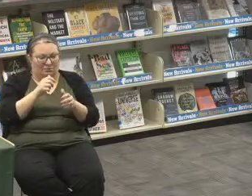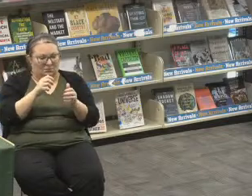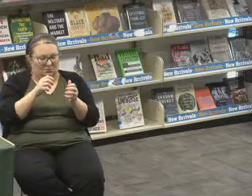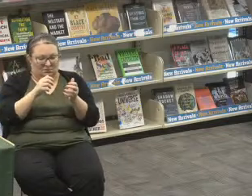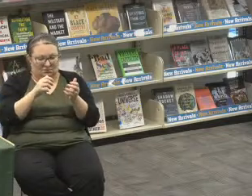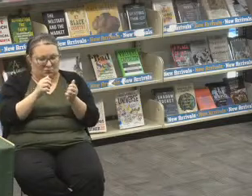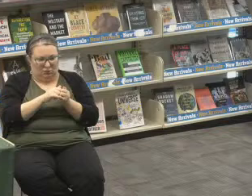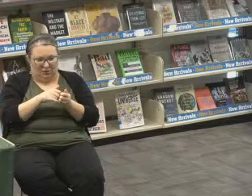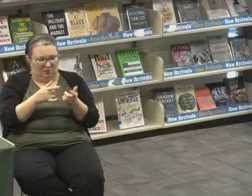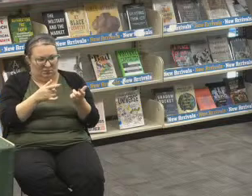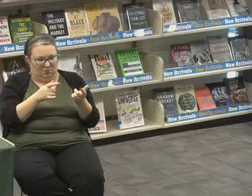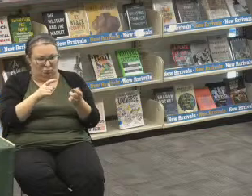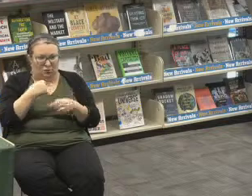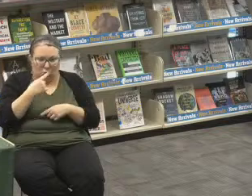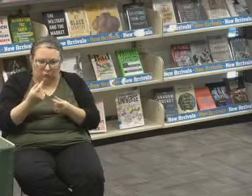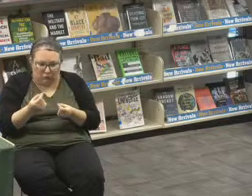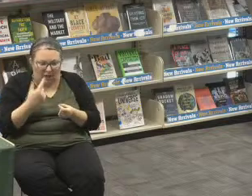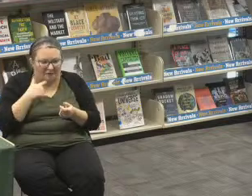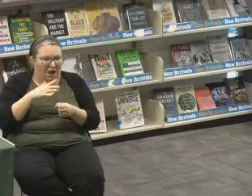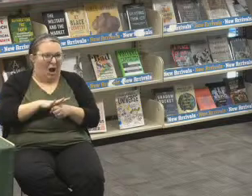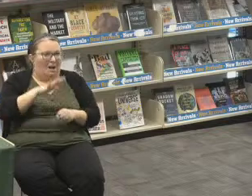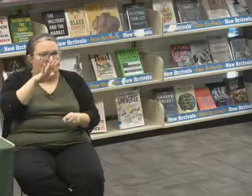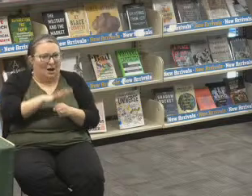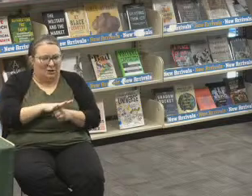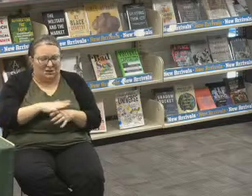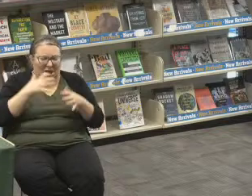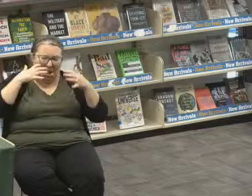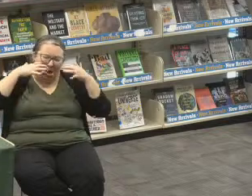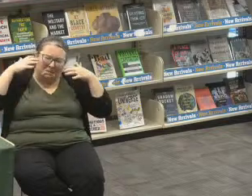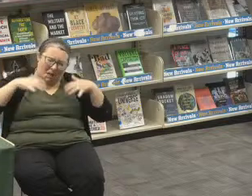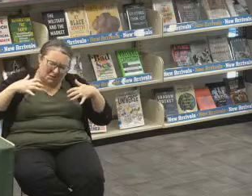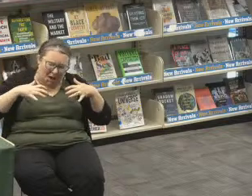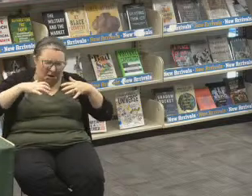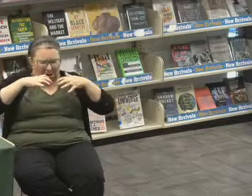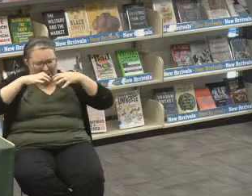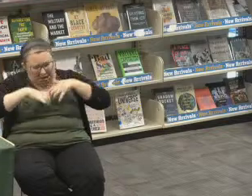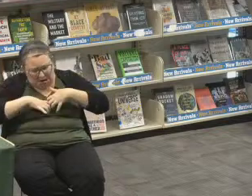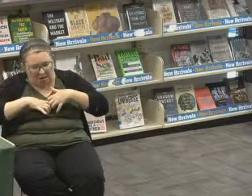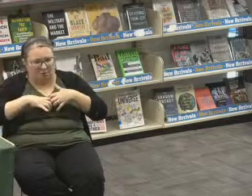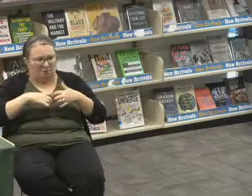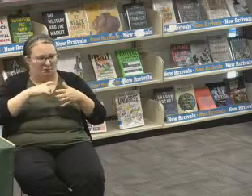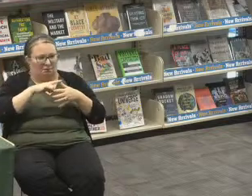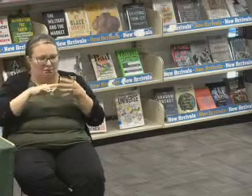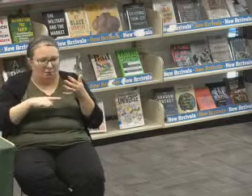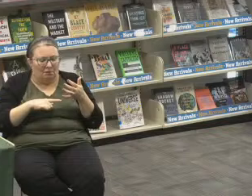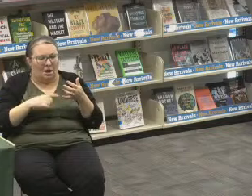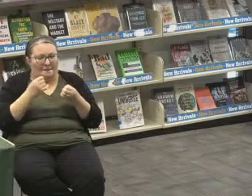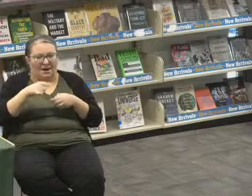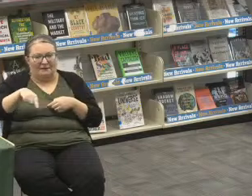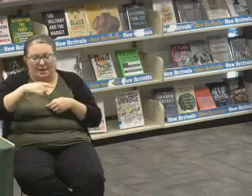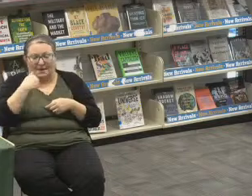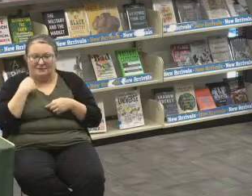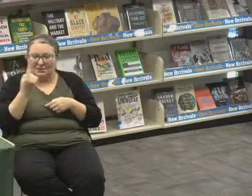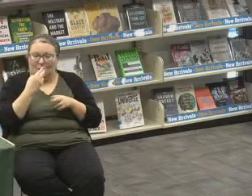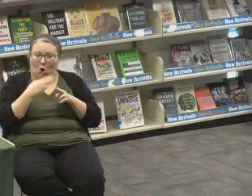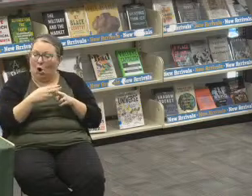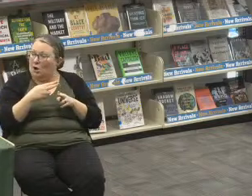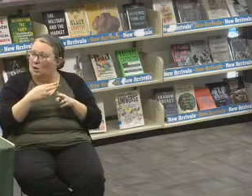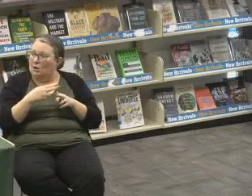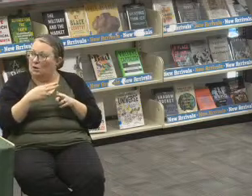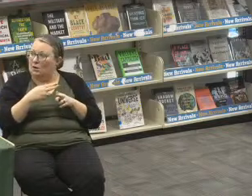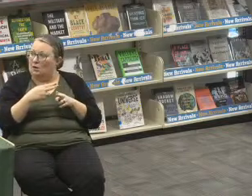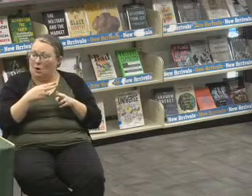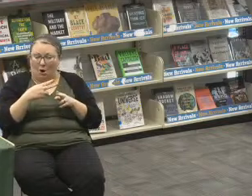They'll have outbursts, they'll have meltdowns, they'll have all sorts of things like that. Many of them have something called, that